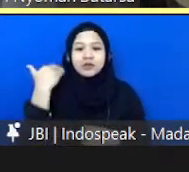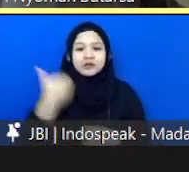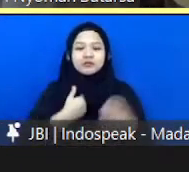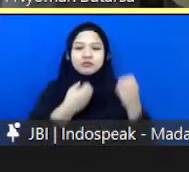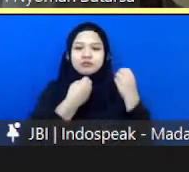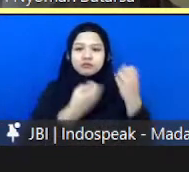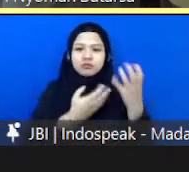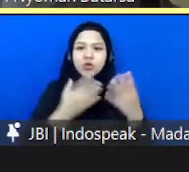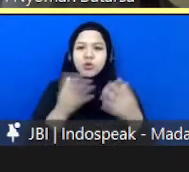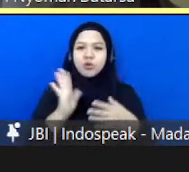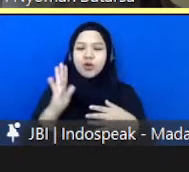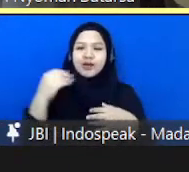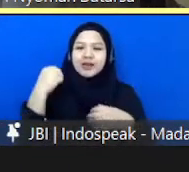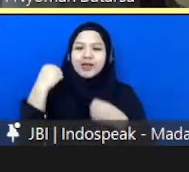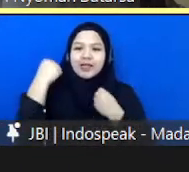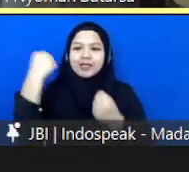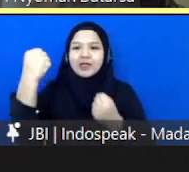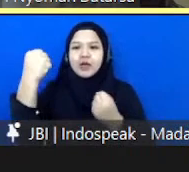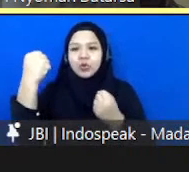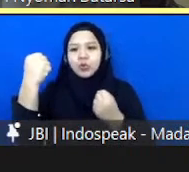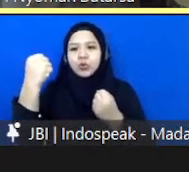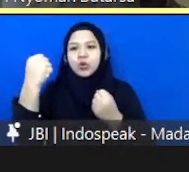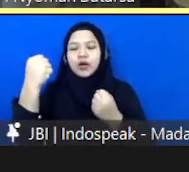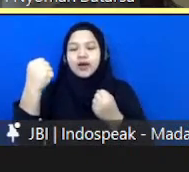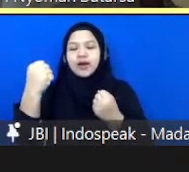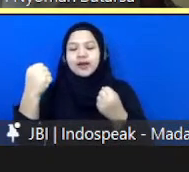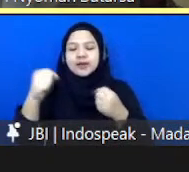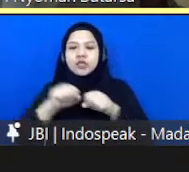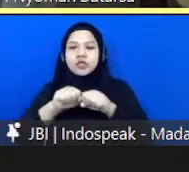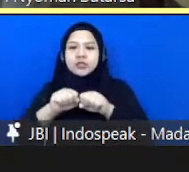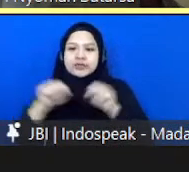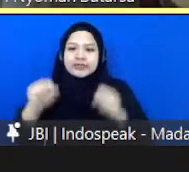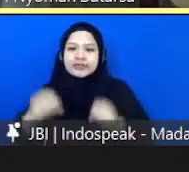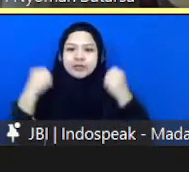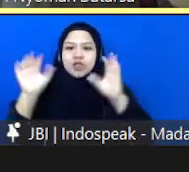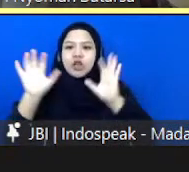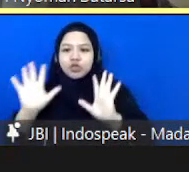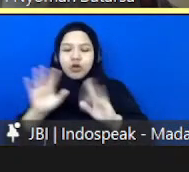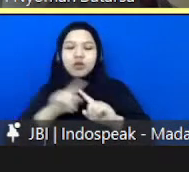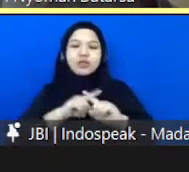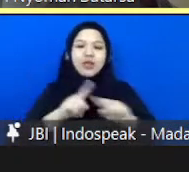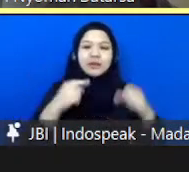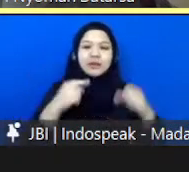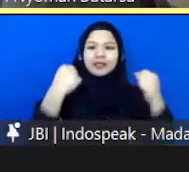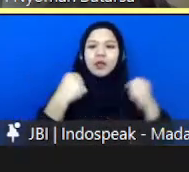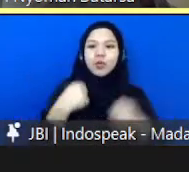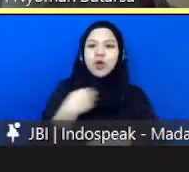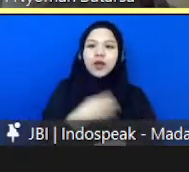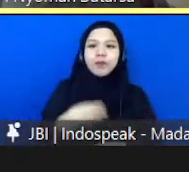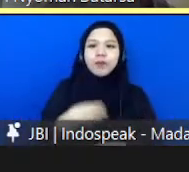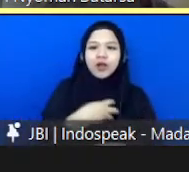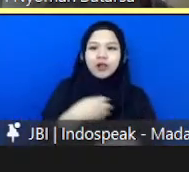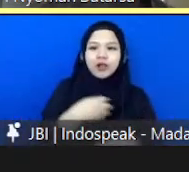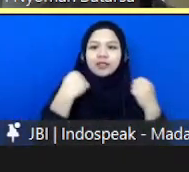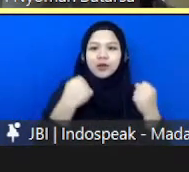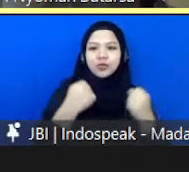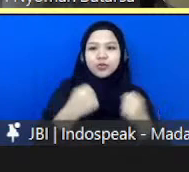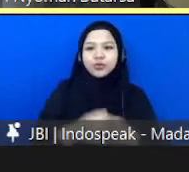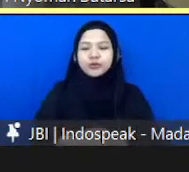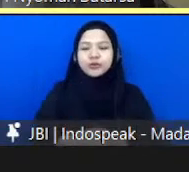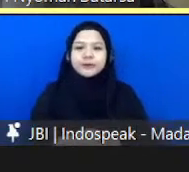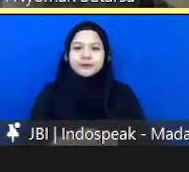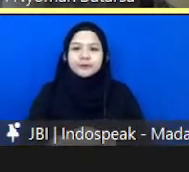surveillance, but also moral surveillance. So how intersectional analysis can promote equity-oriented